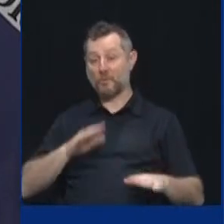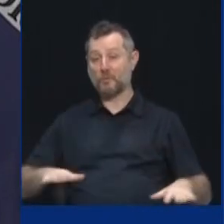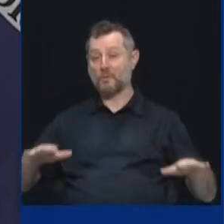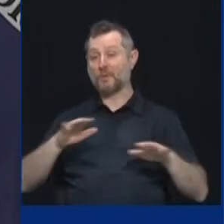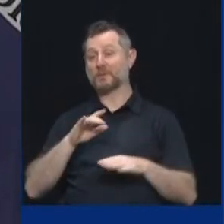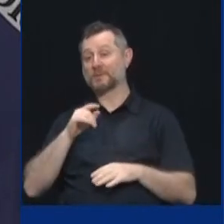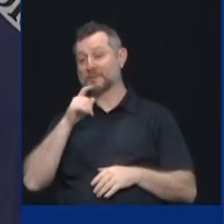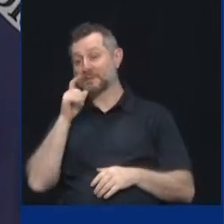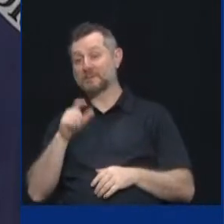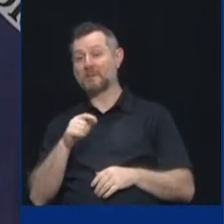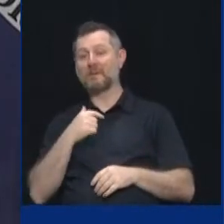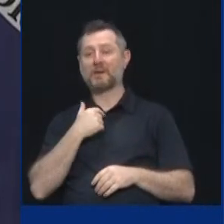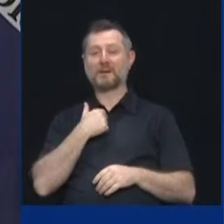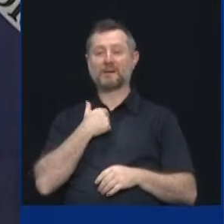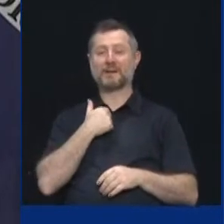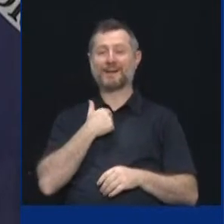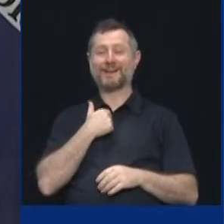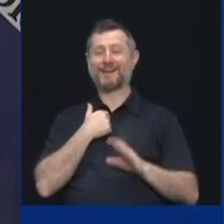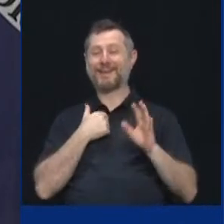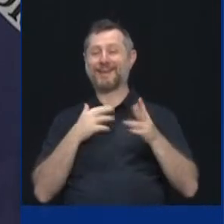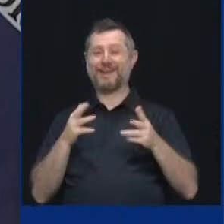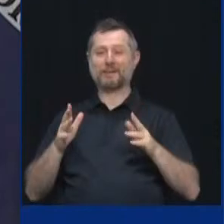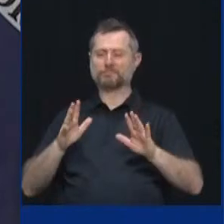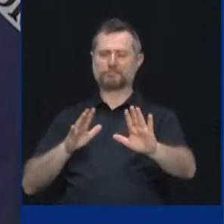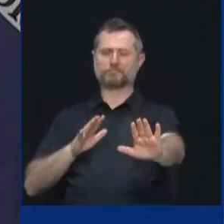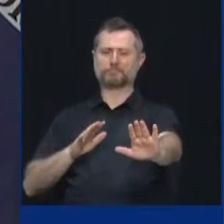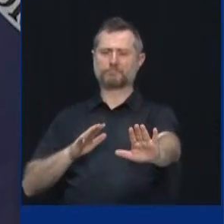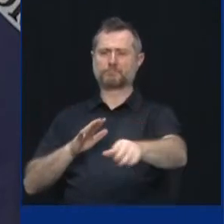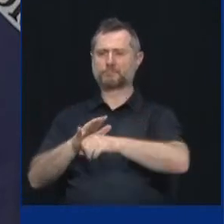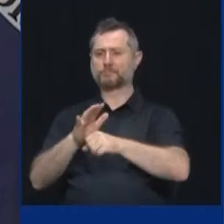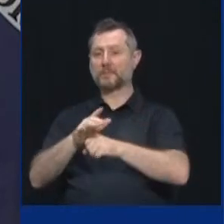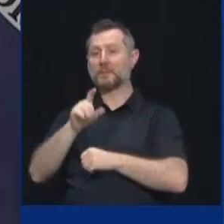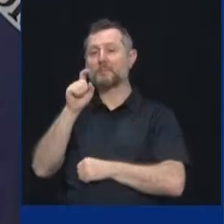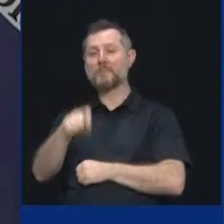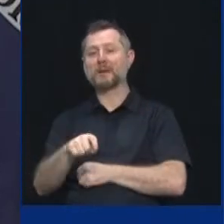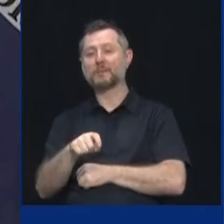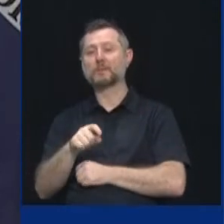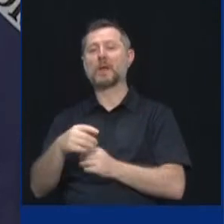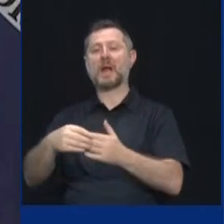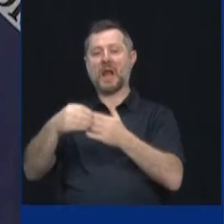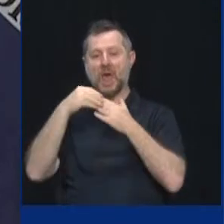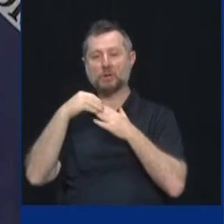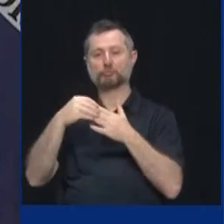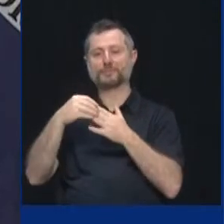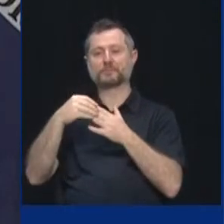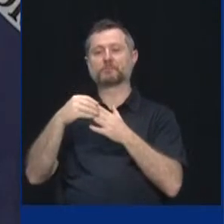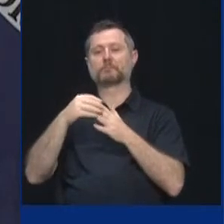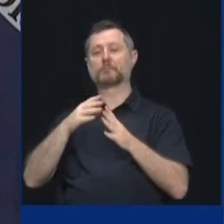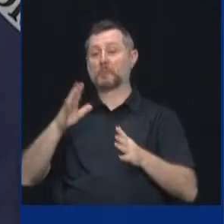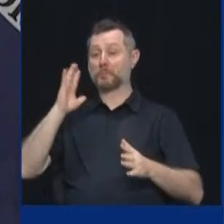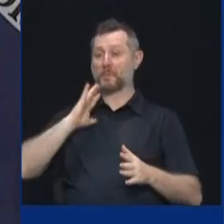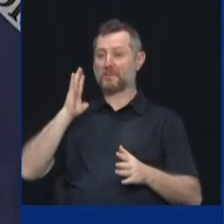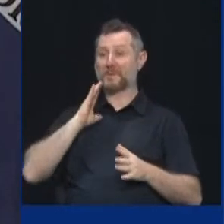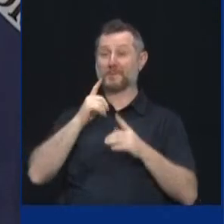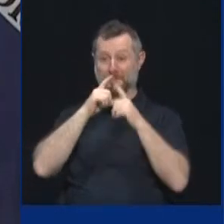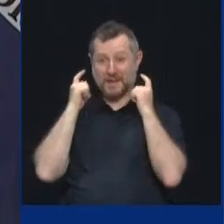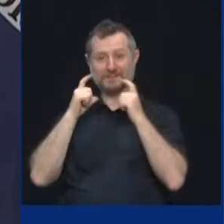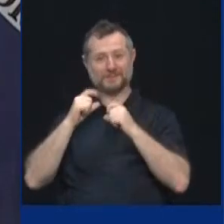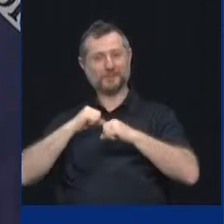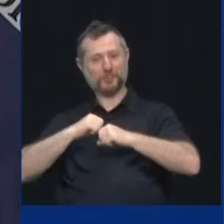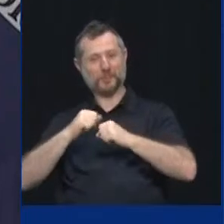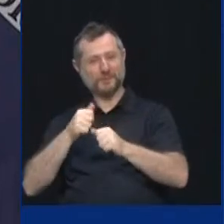enough. And there has to be leadership where we say the way we wore a mask to protect one